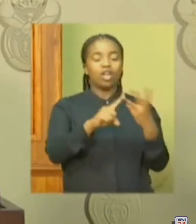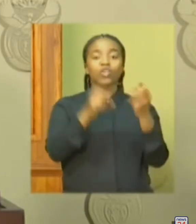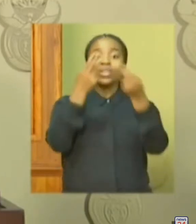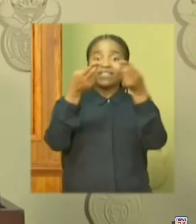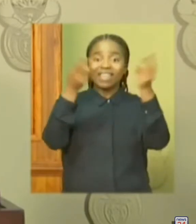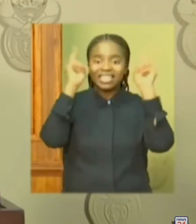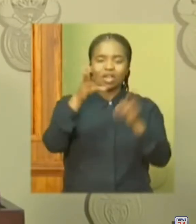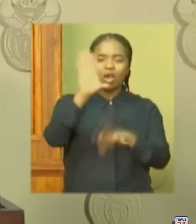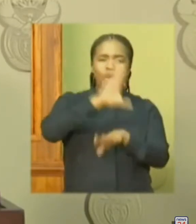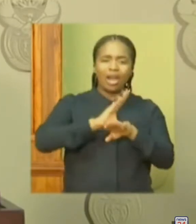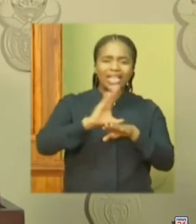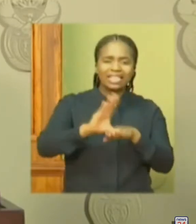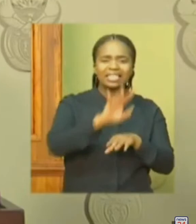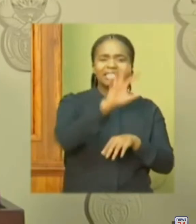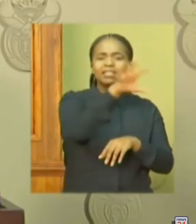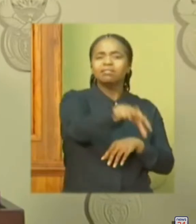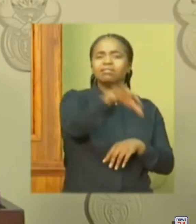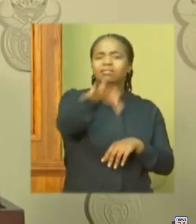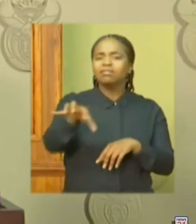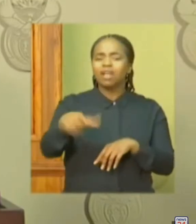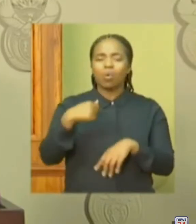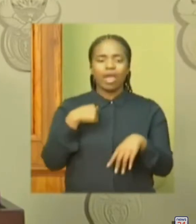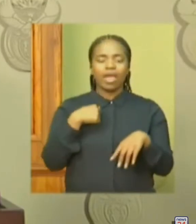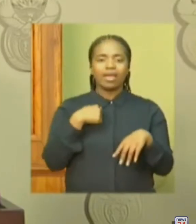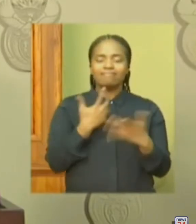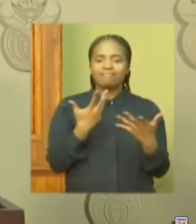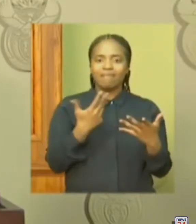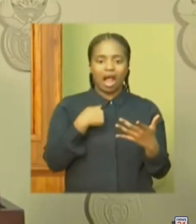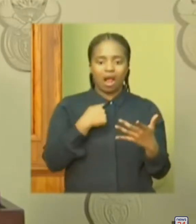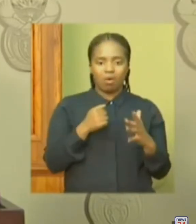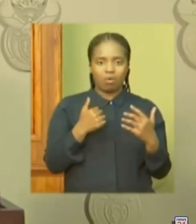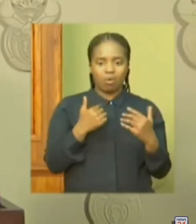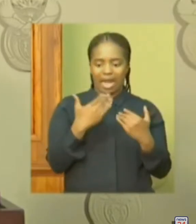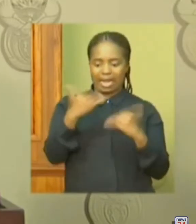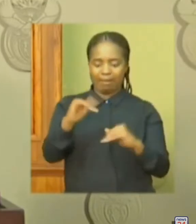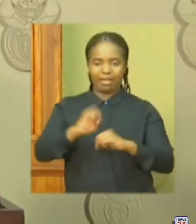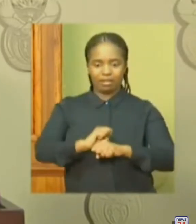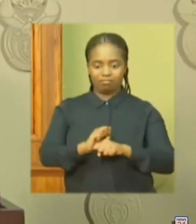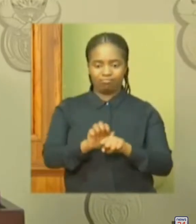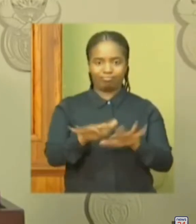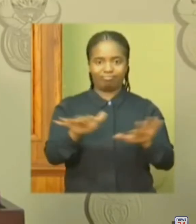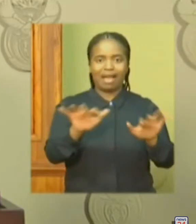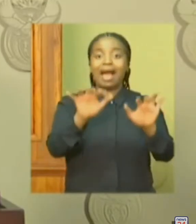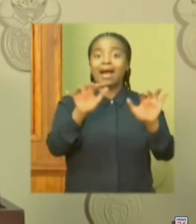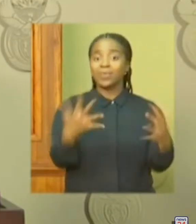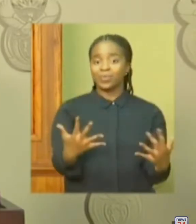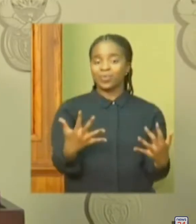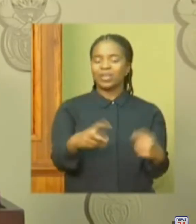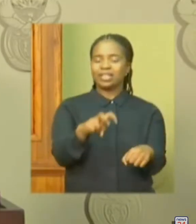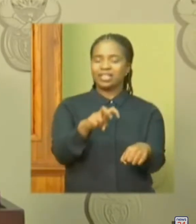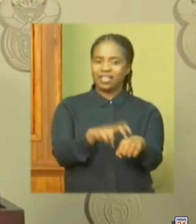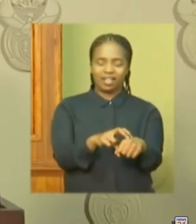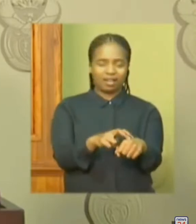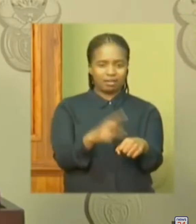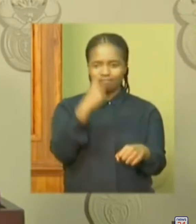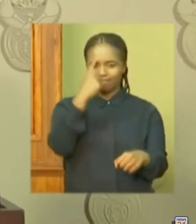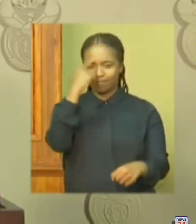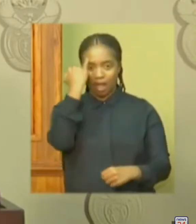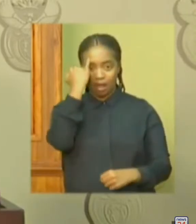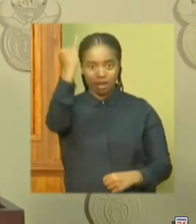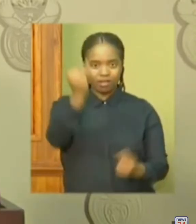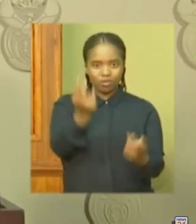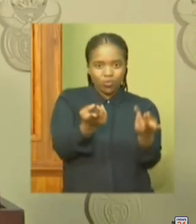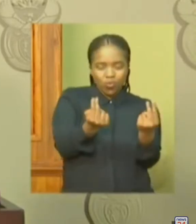colleges, and other public spaces to limit transmission. We will need to adapt to new